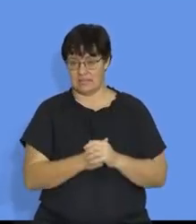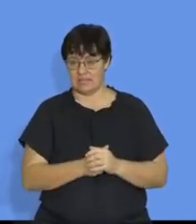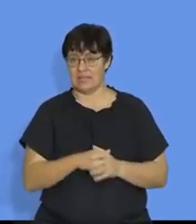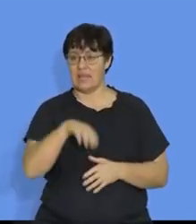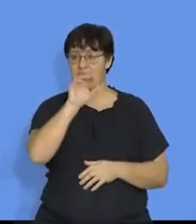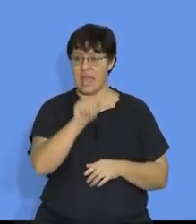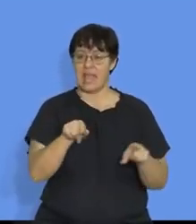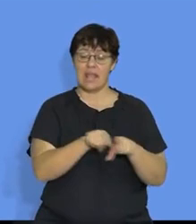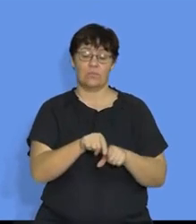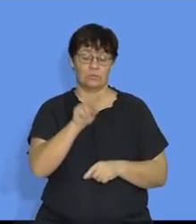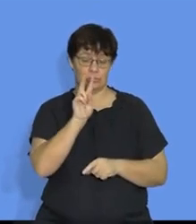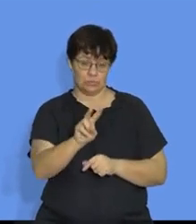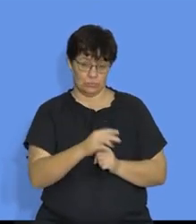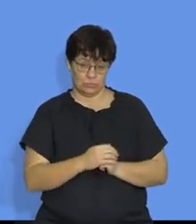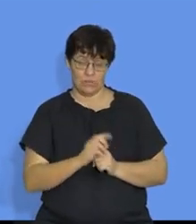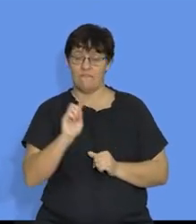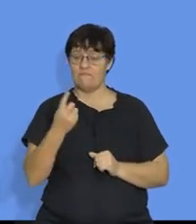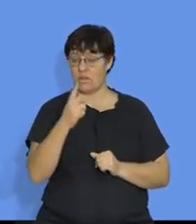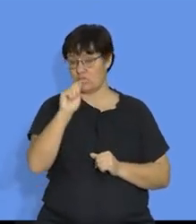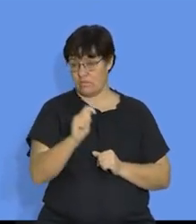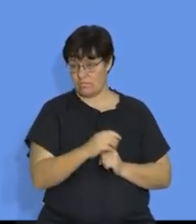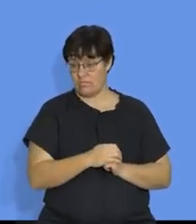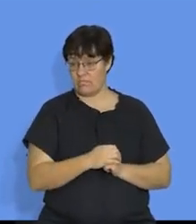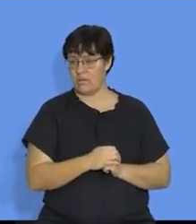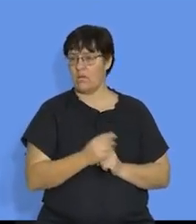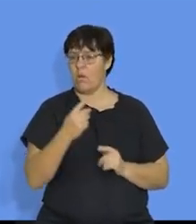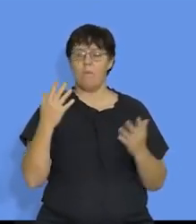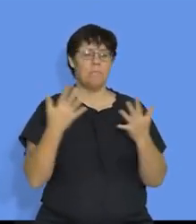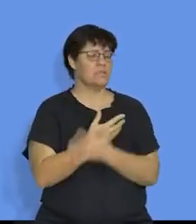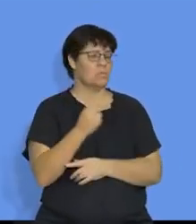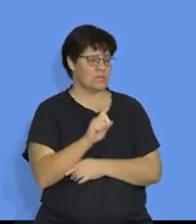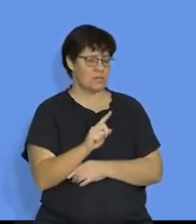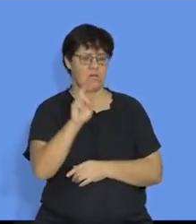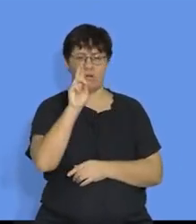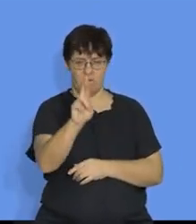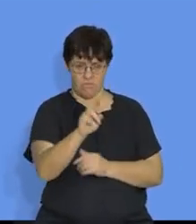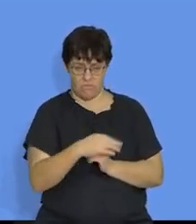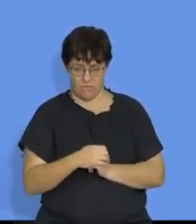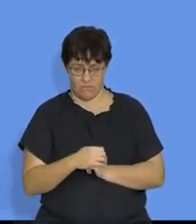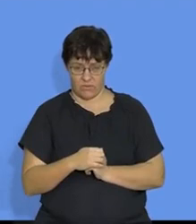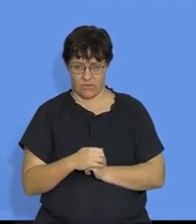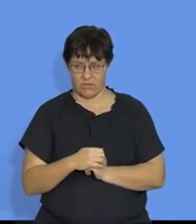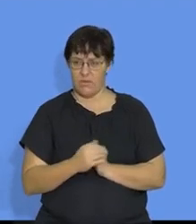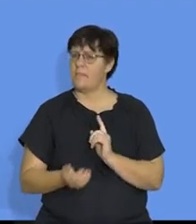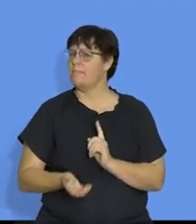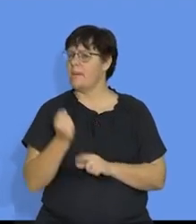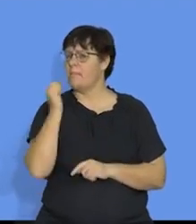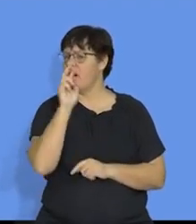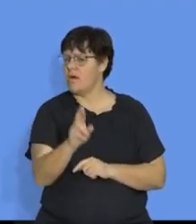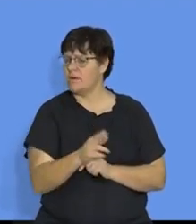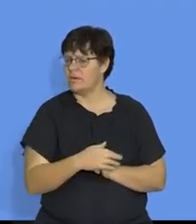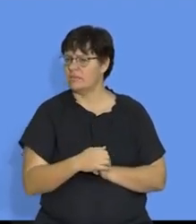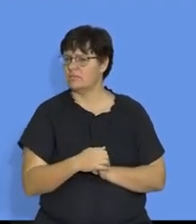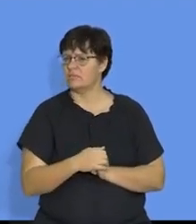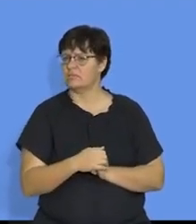is equal to 2 as it's the first term. All that I'm missing is r. And how I'm going to